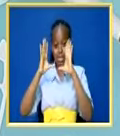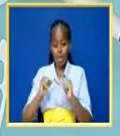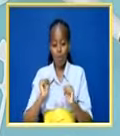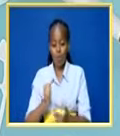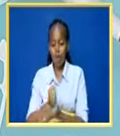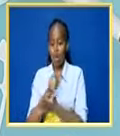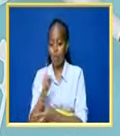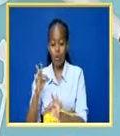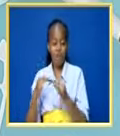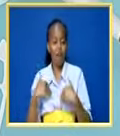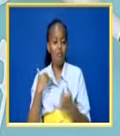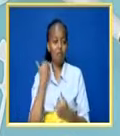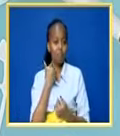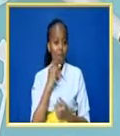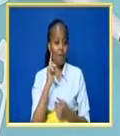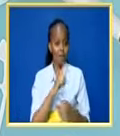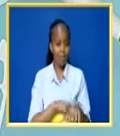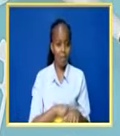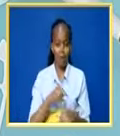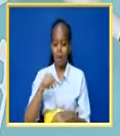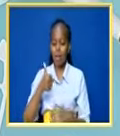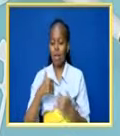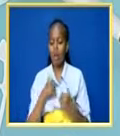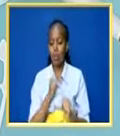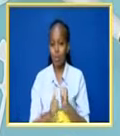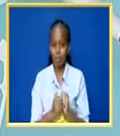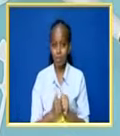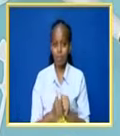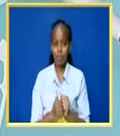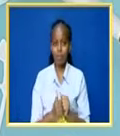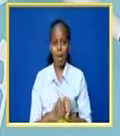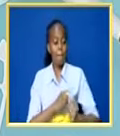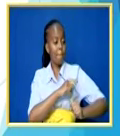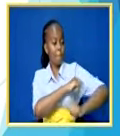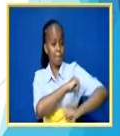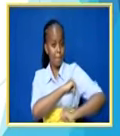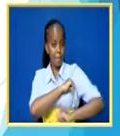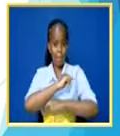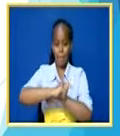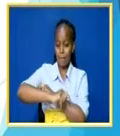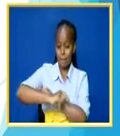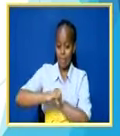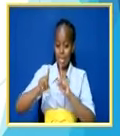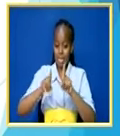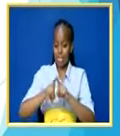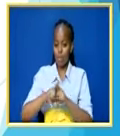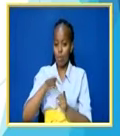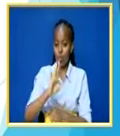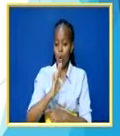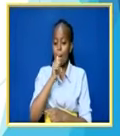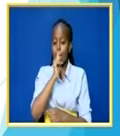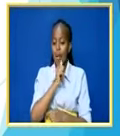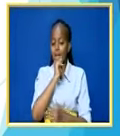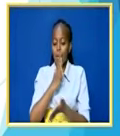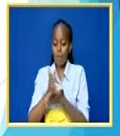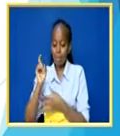Yeah. Let's look at another one. Shaving the hair under the armpits and pubic area. Why should we do this? Should we do